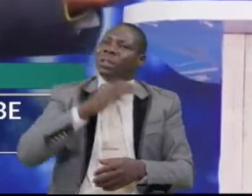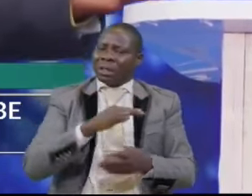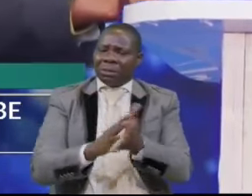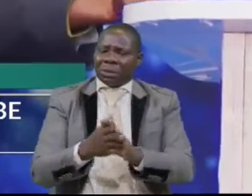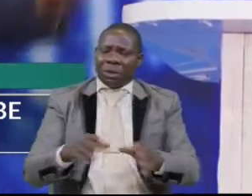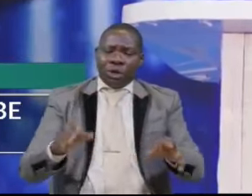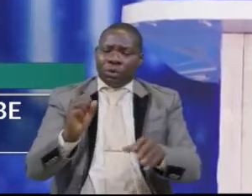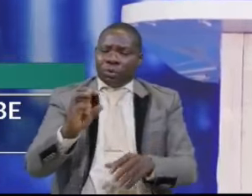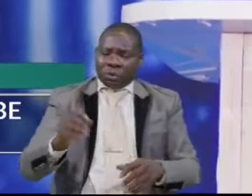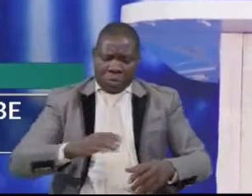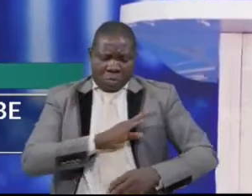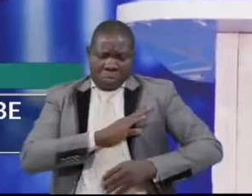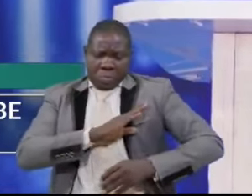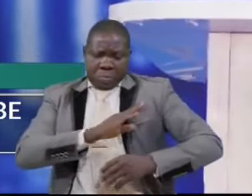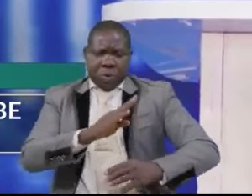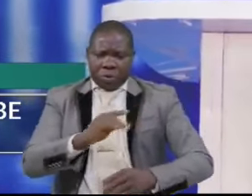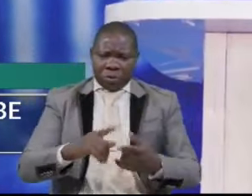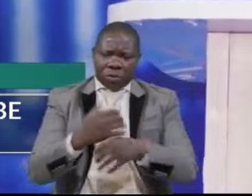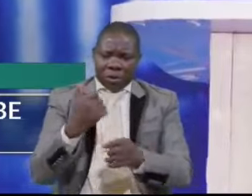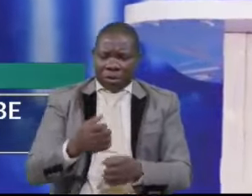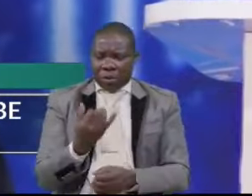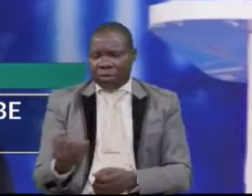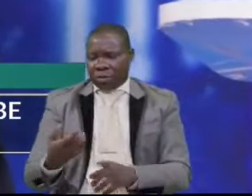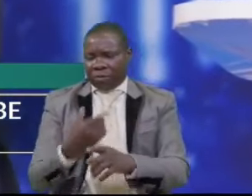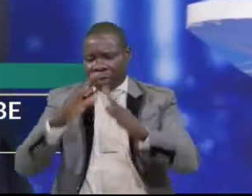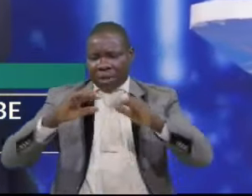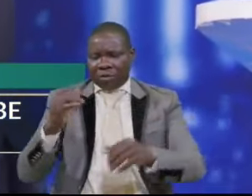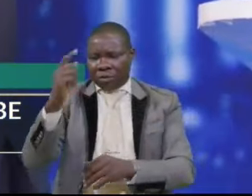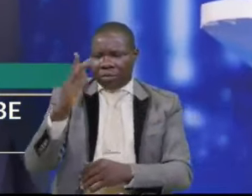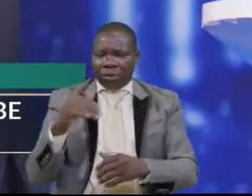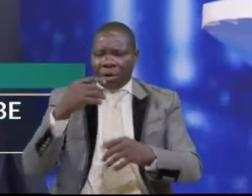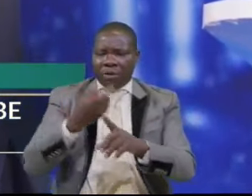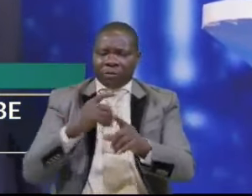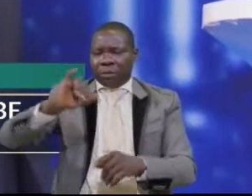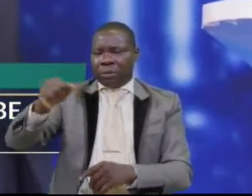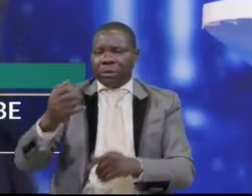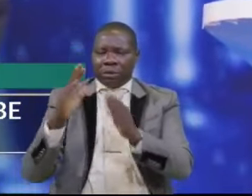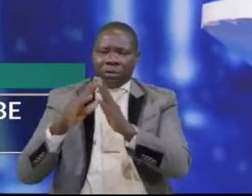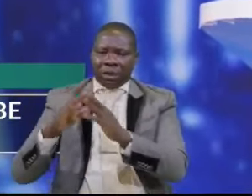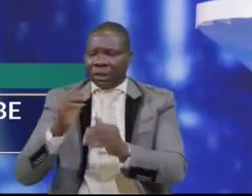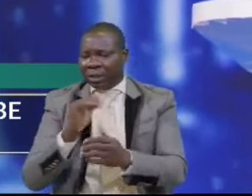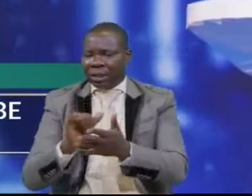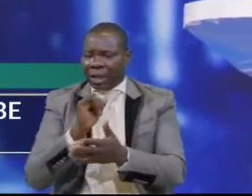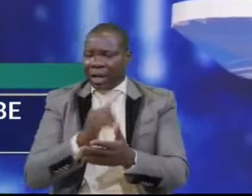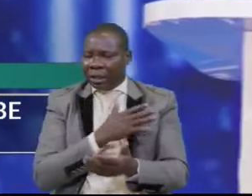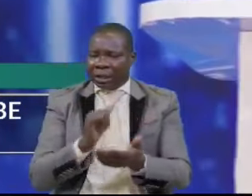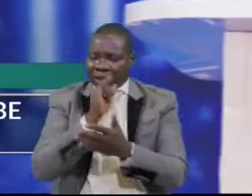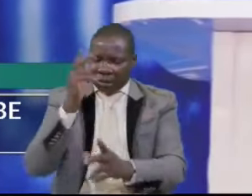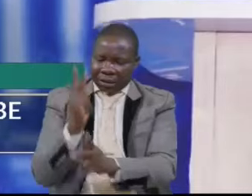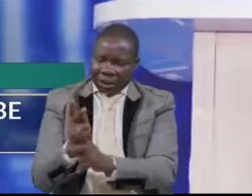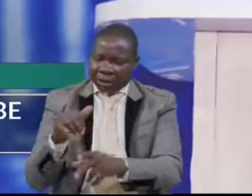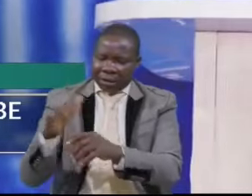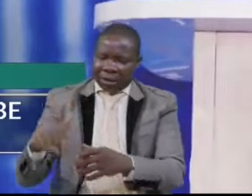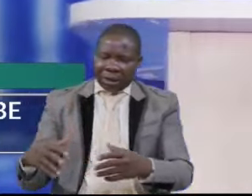the house of God in Jerusalem that they stored in their temple, in their shrine, go bring me that, and